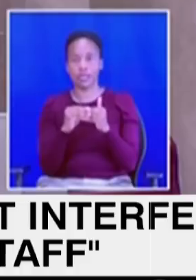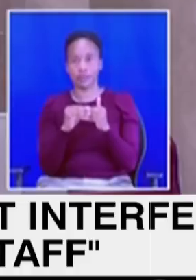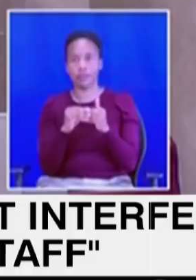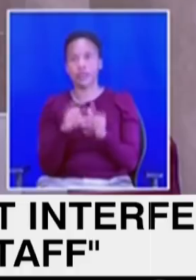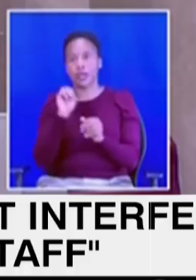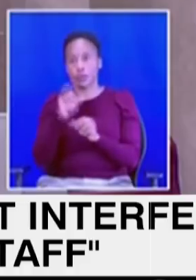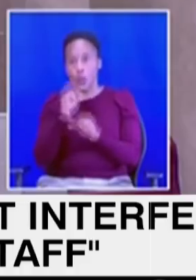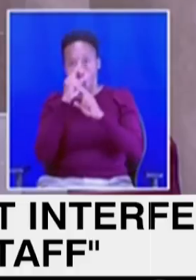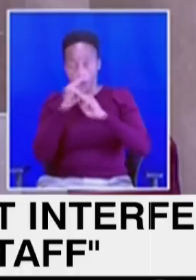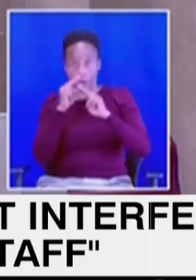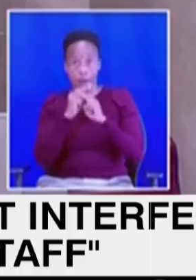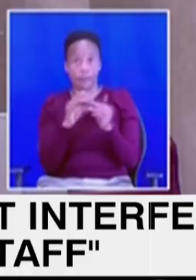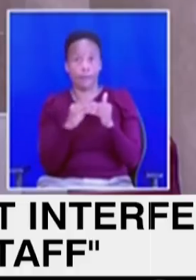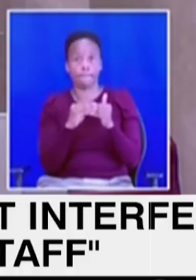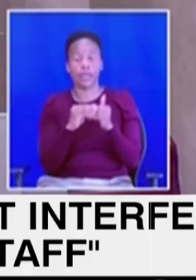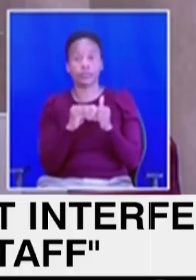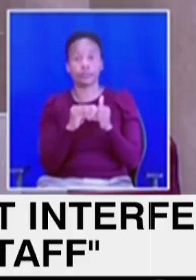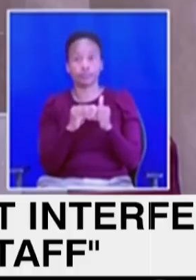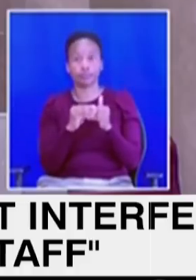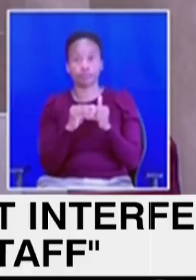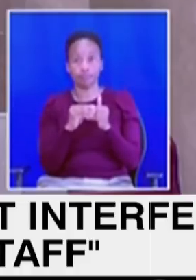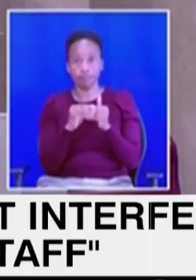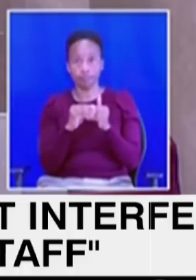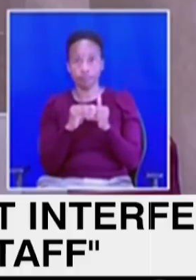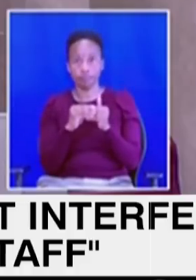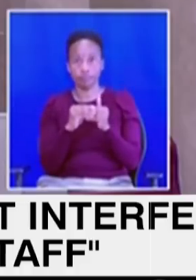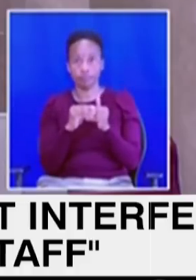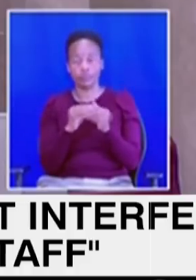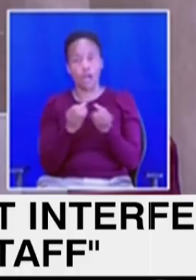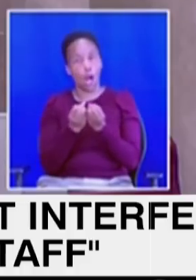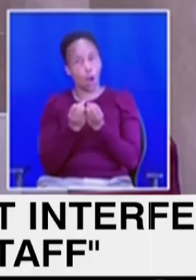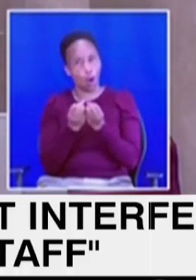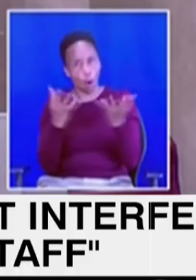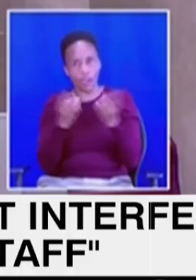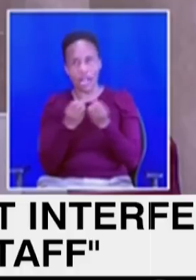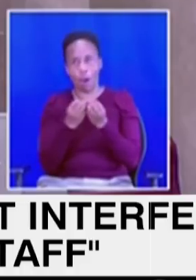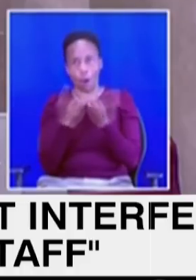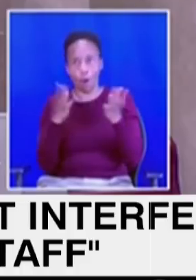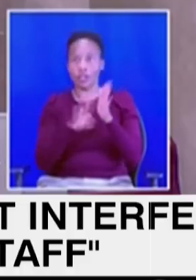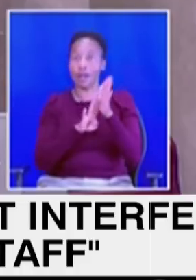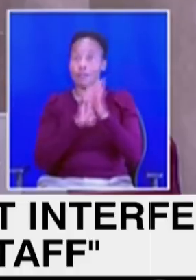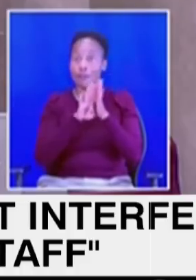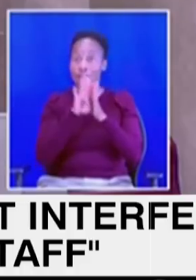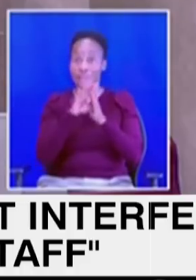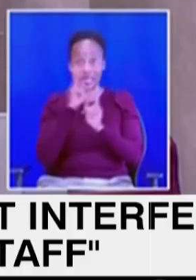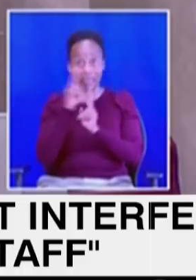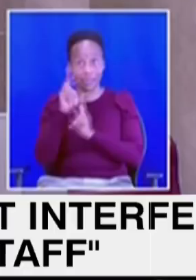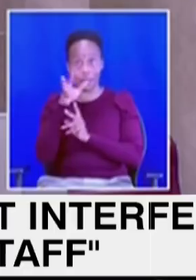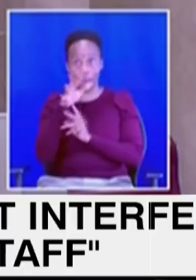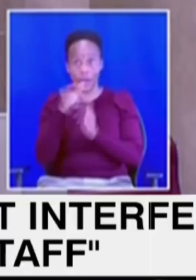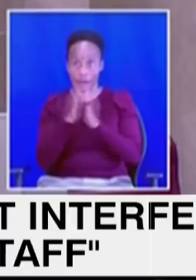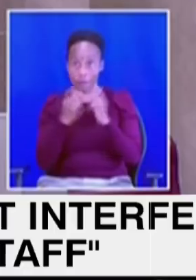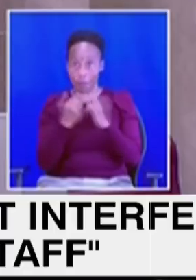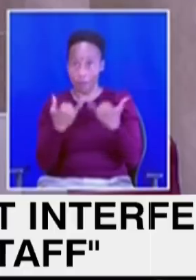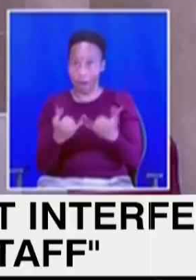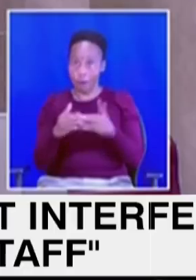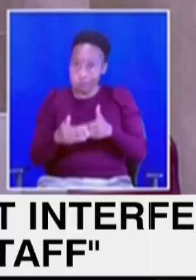honorable member, you will see a lot of improvements going forward.